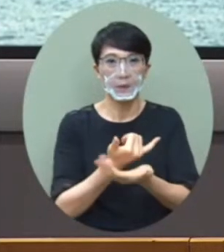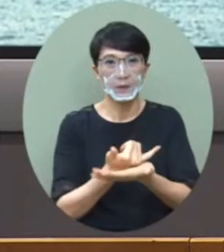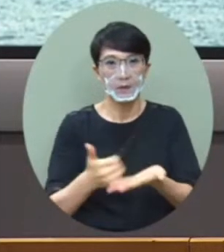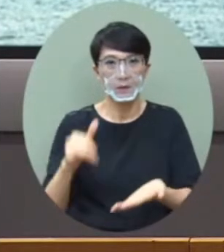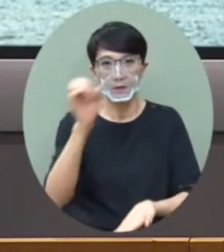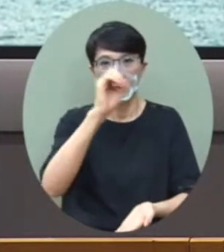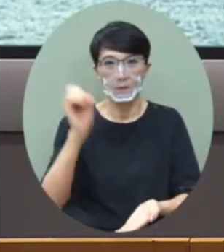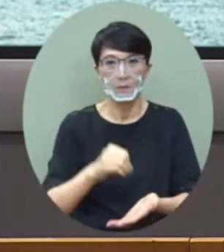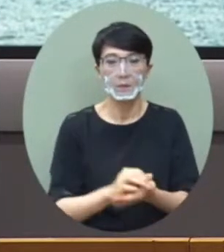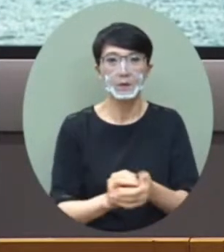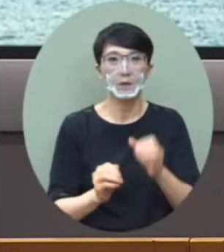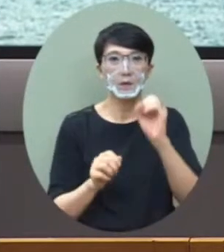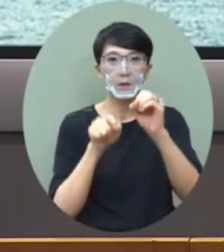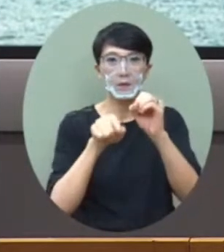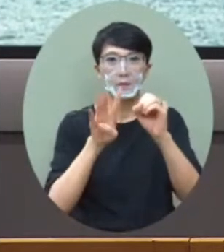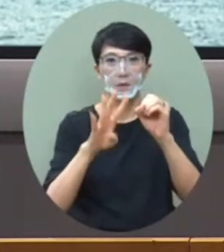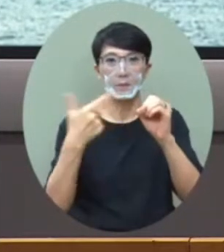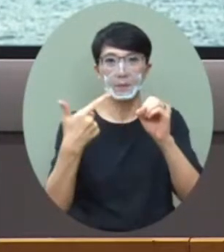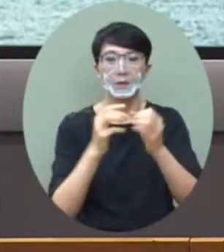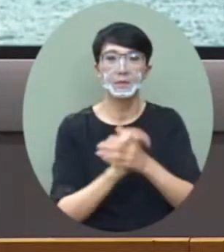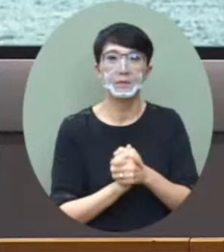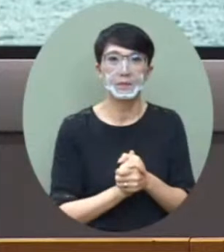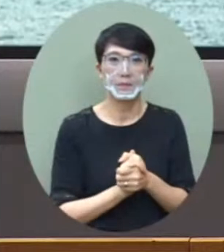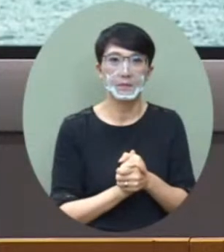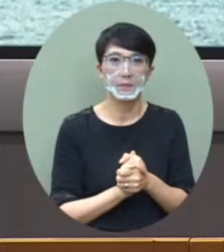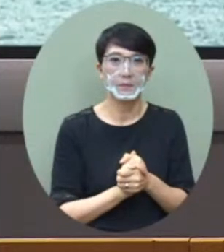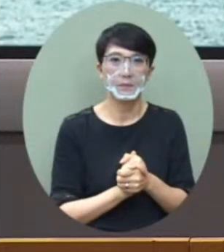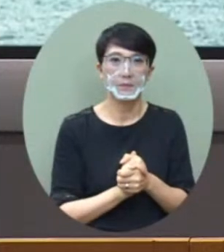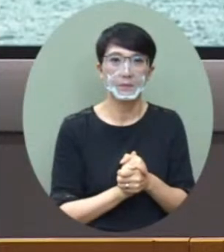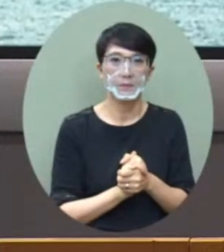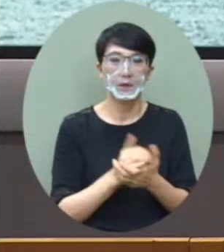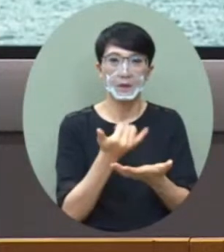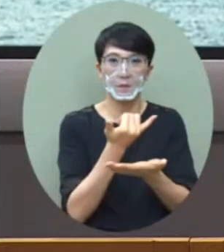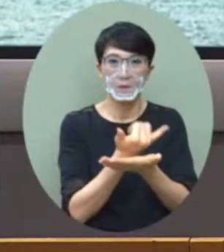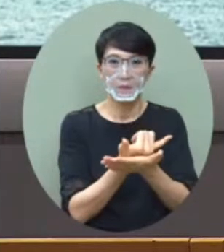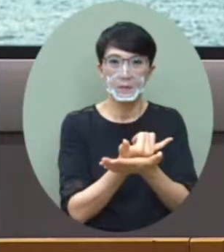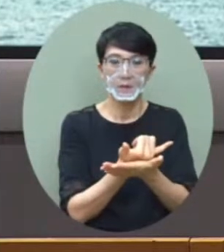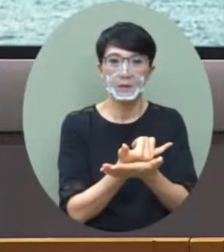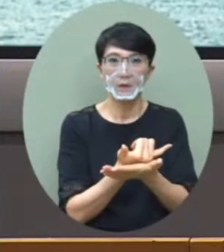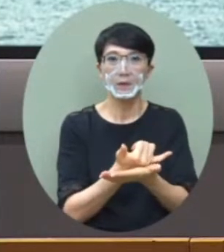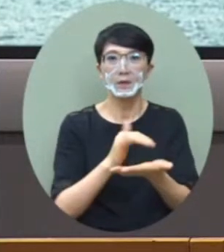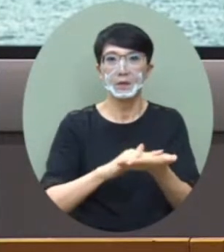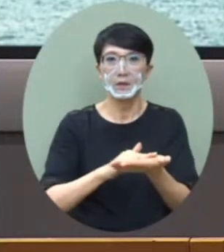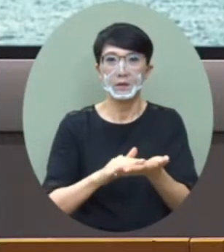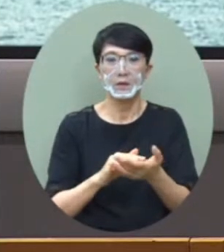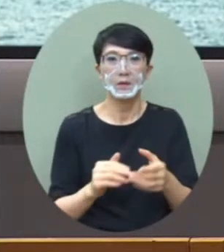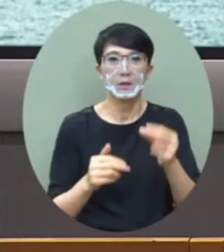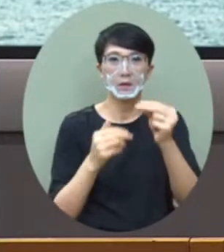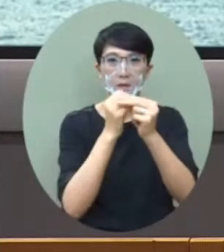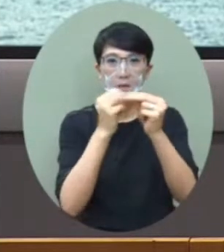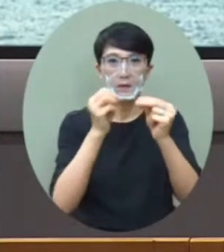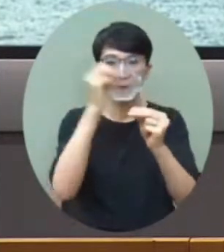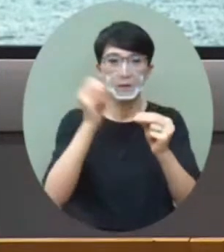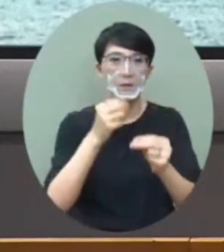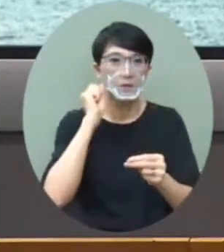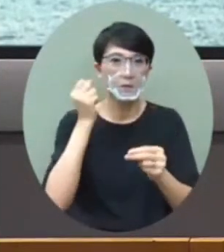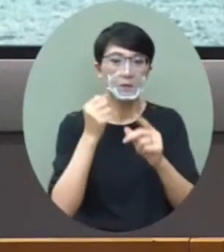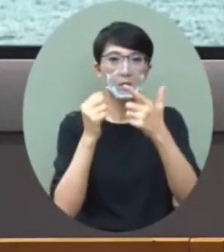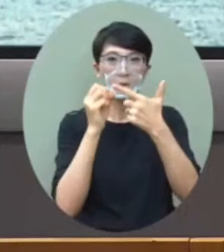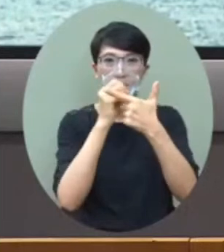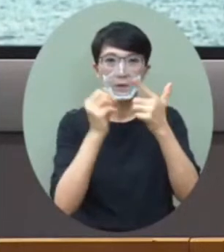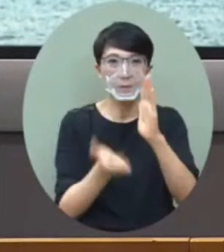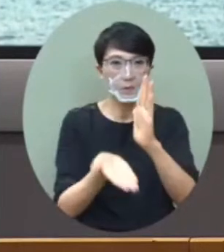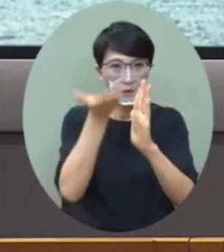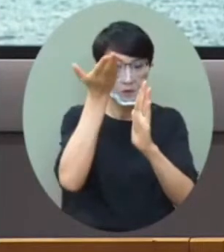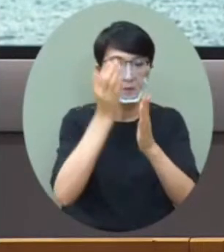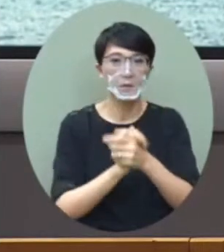The overall mortality rate is about 0.48%. Among the death cases,